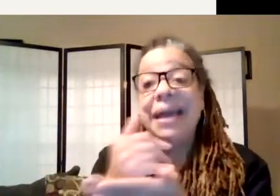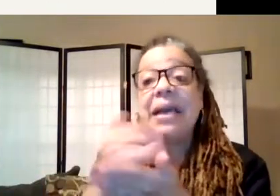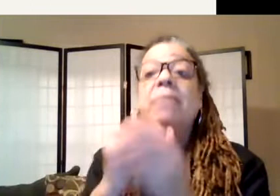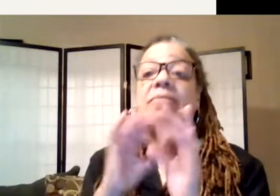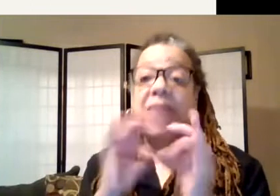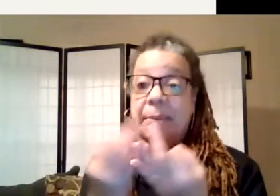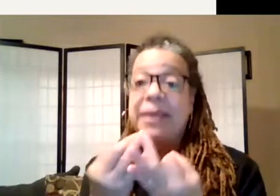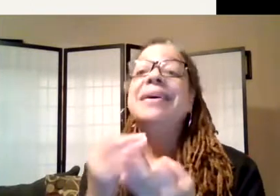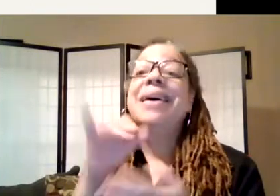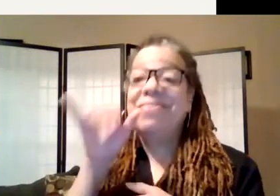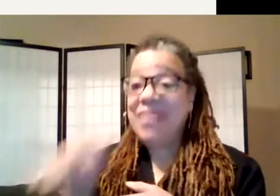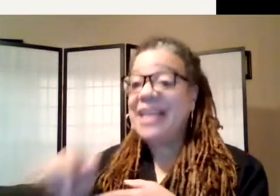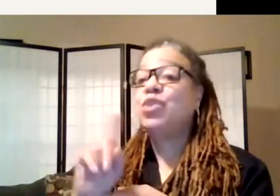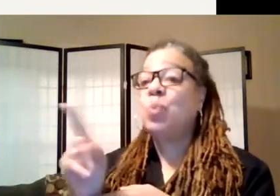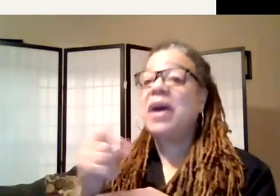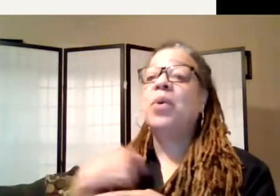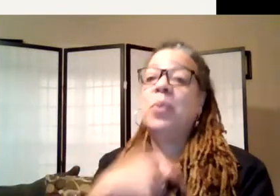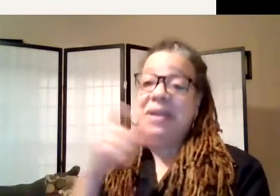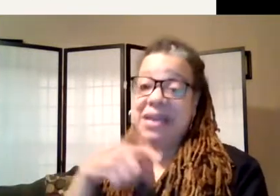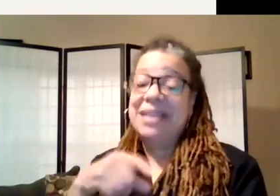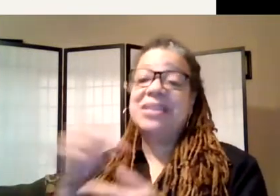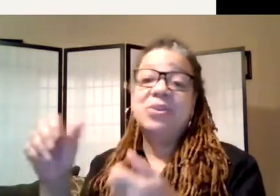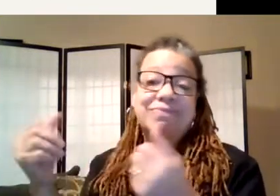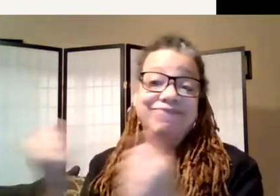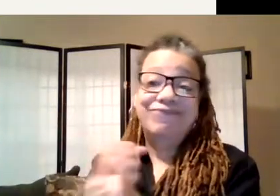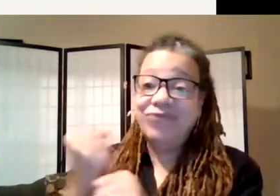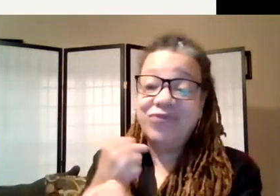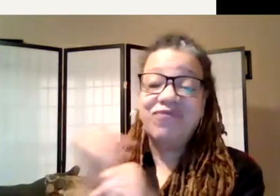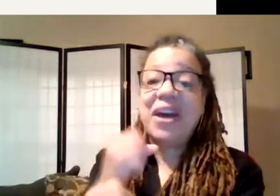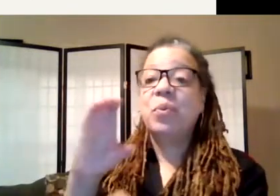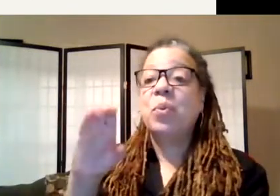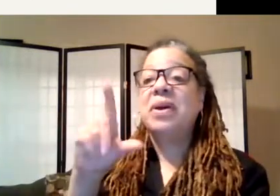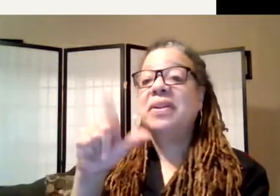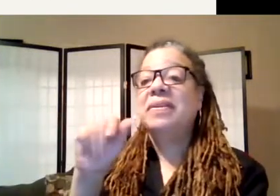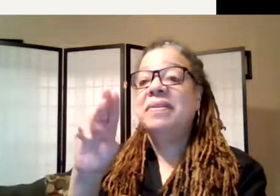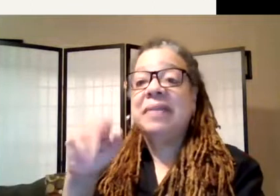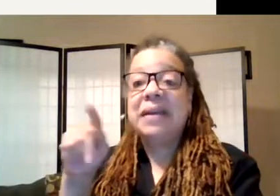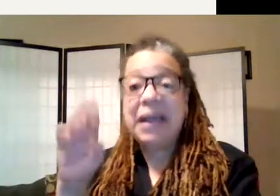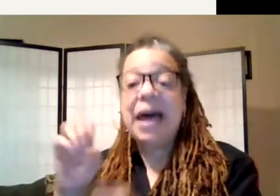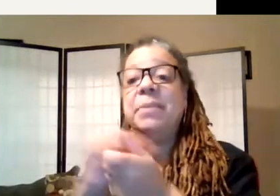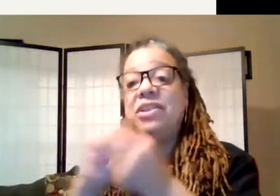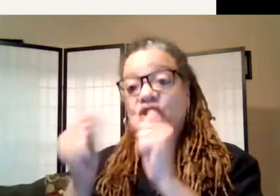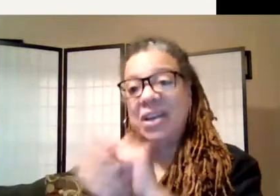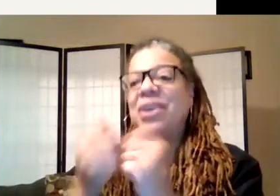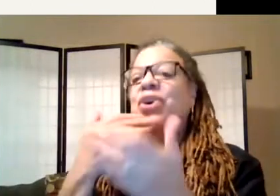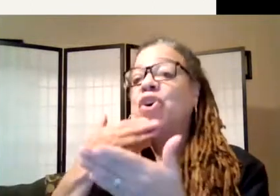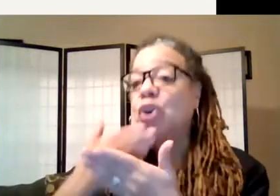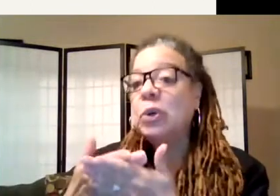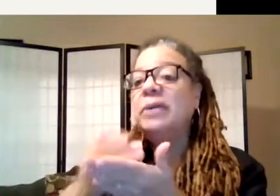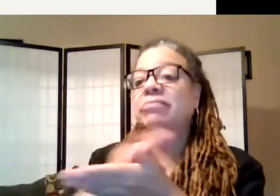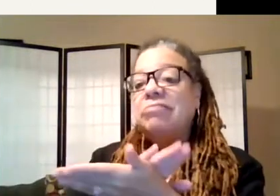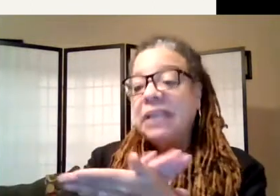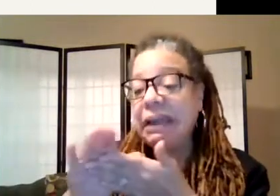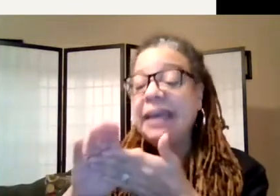we need it the most to really combat climate change, ensuring that these jobs are created throughout the entire state. Good, clean, green, middle-class